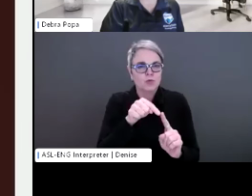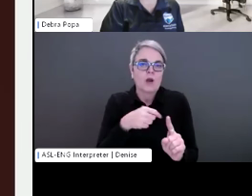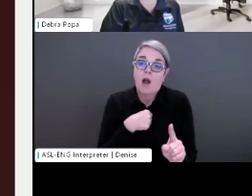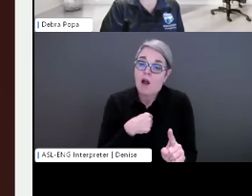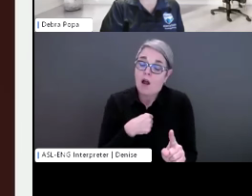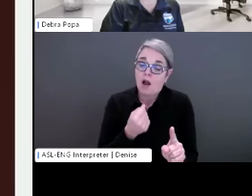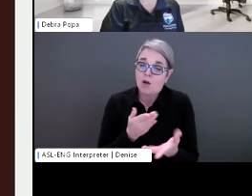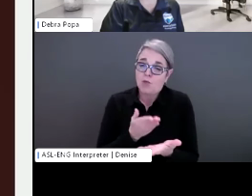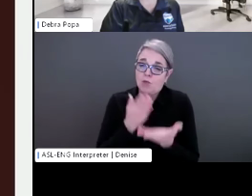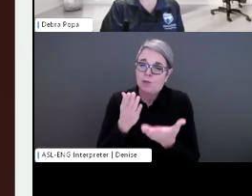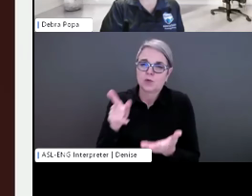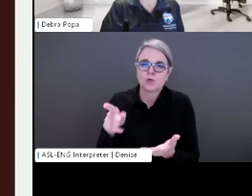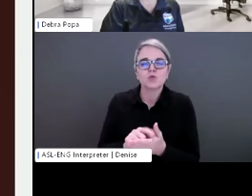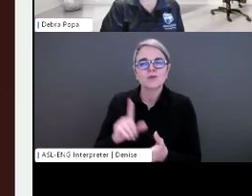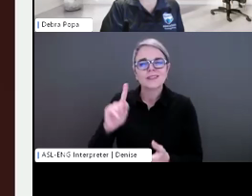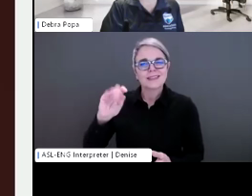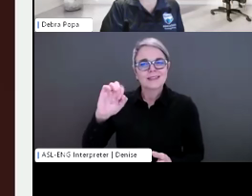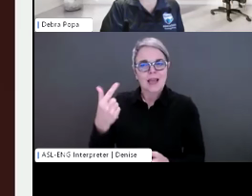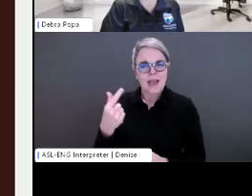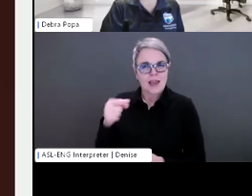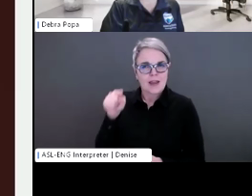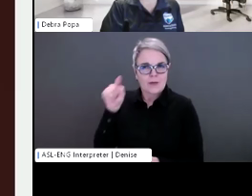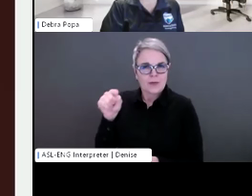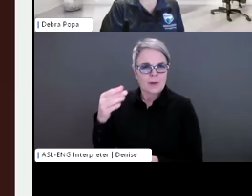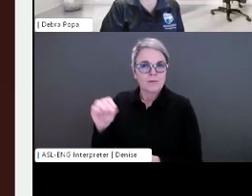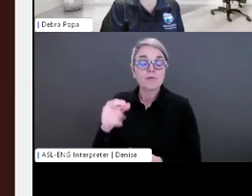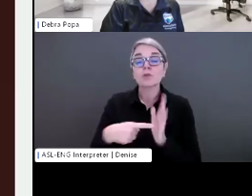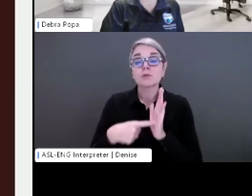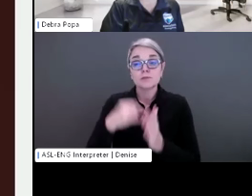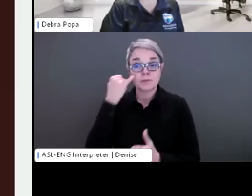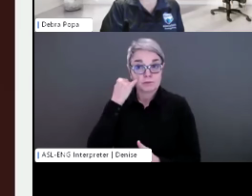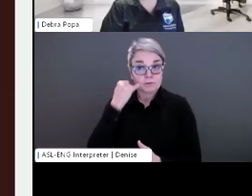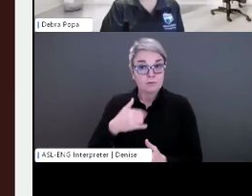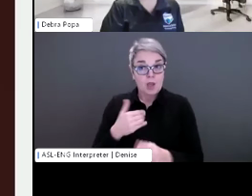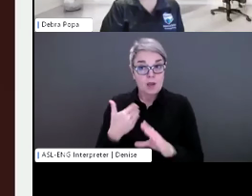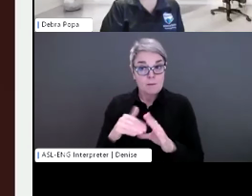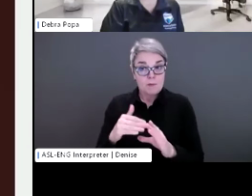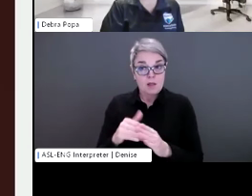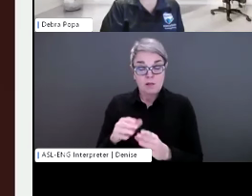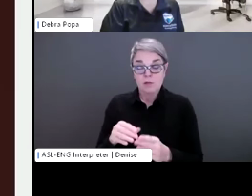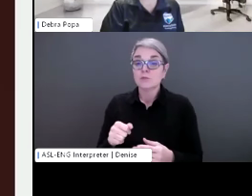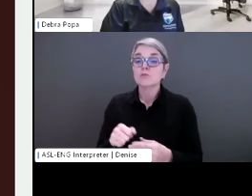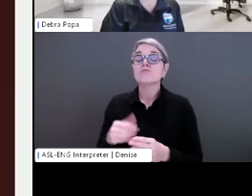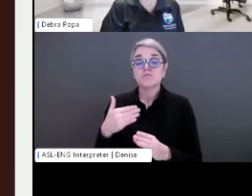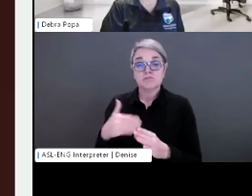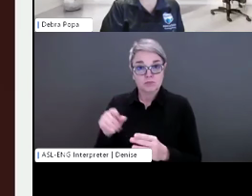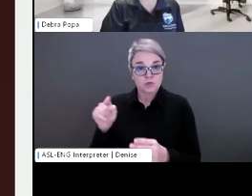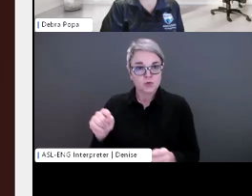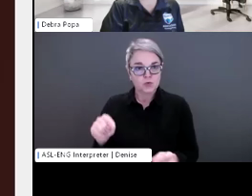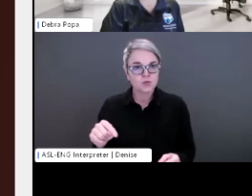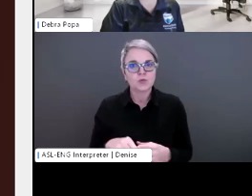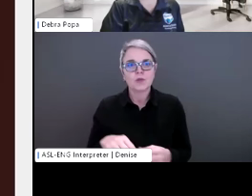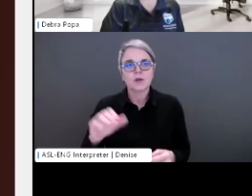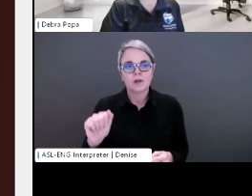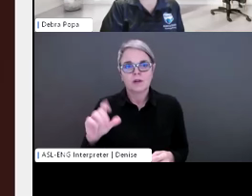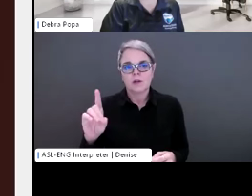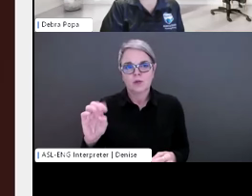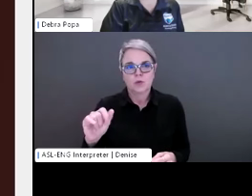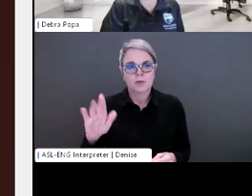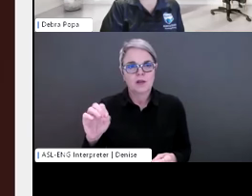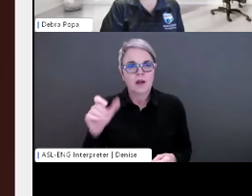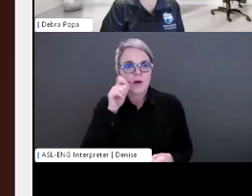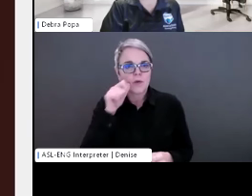example, when I give out my email address to Adobe, I will submit something like this. Very